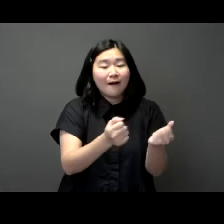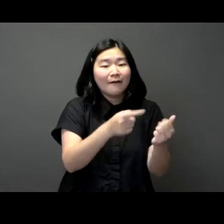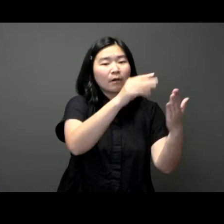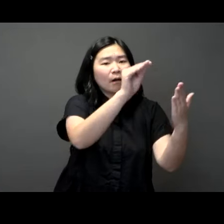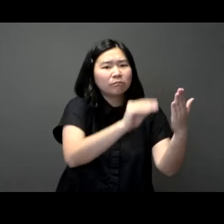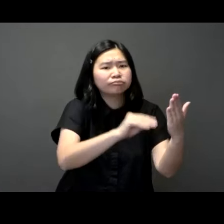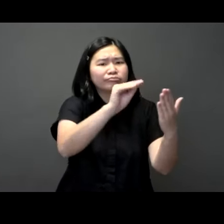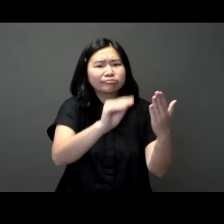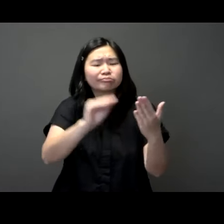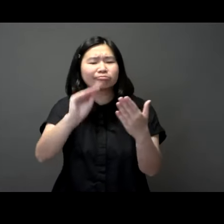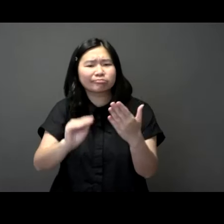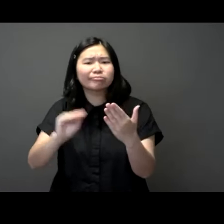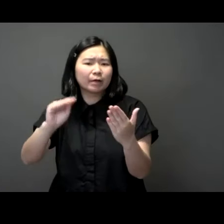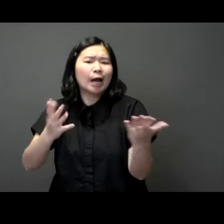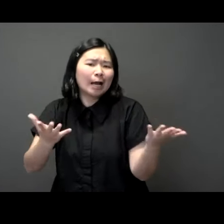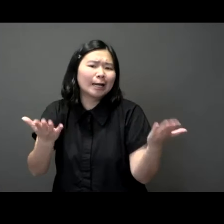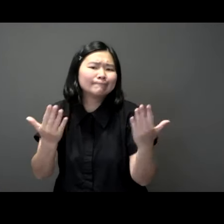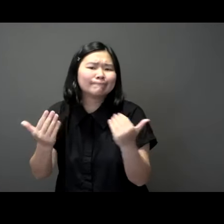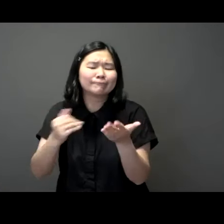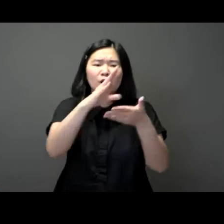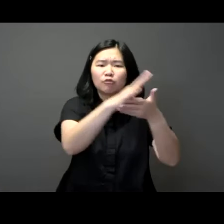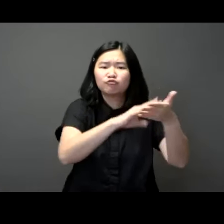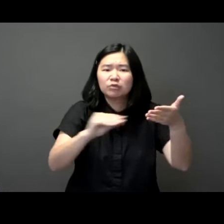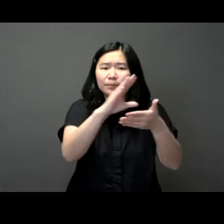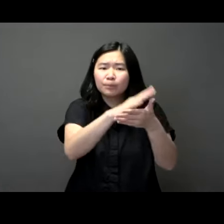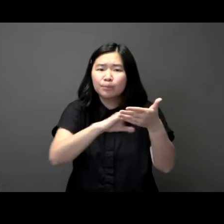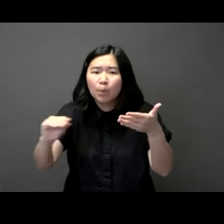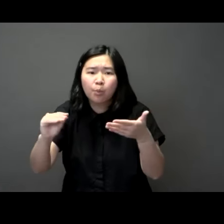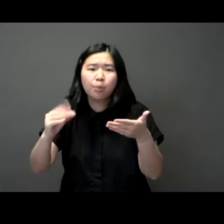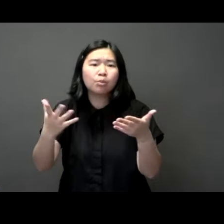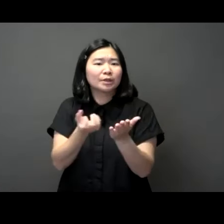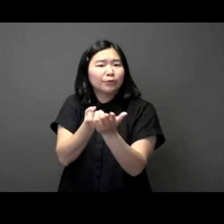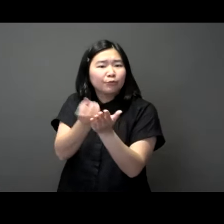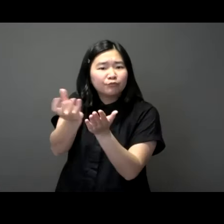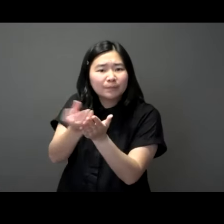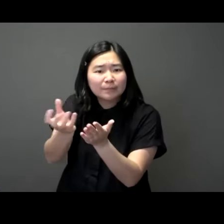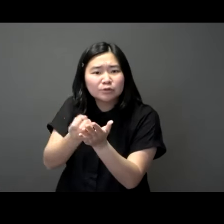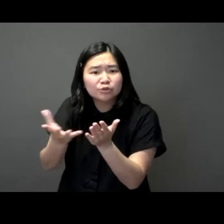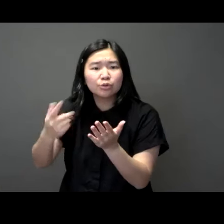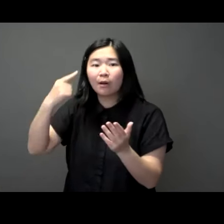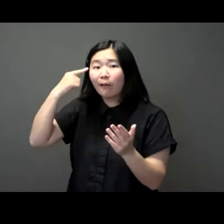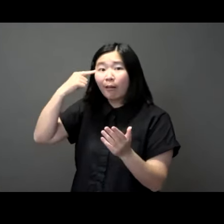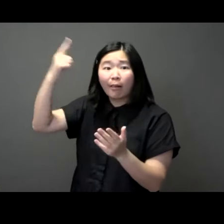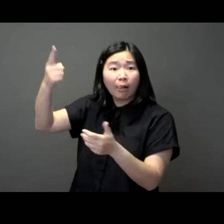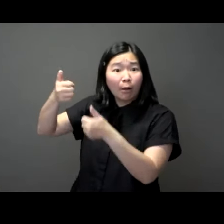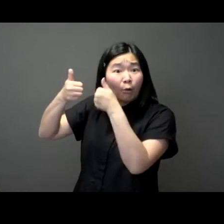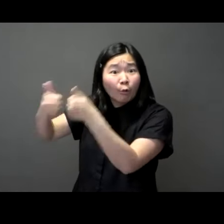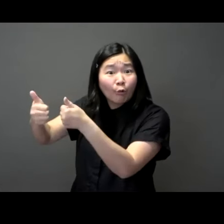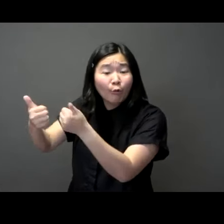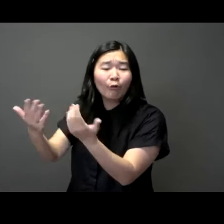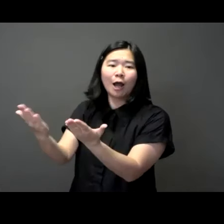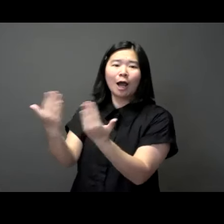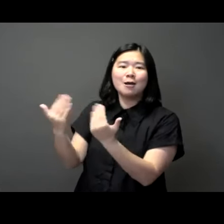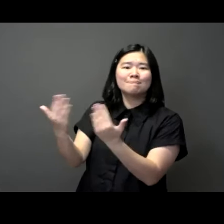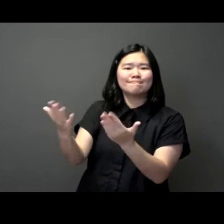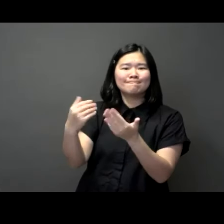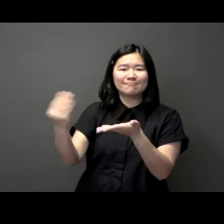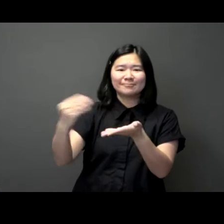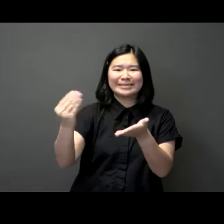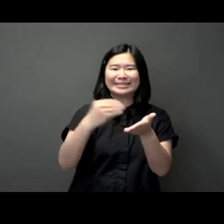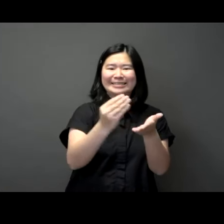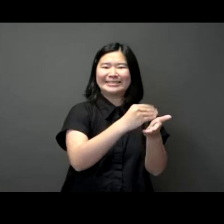to reduce health inequities. By avoiding fragmentation and by designing contextually adapted interventions, we ensure that